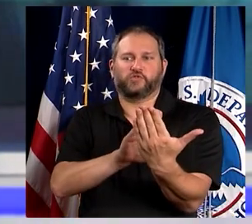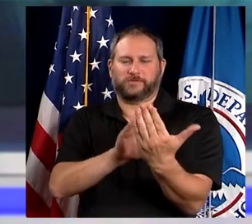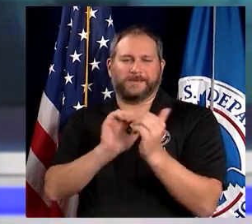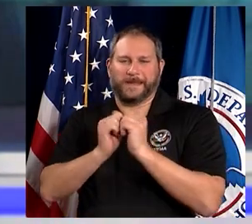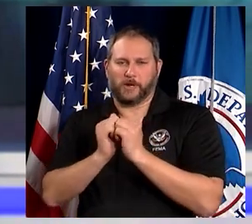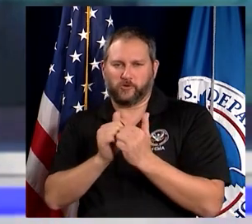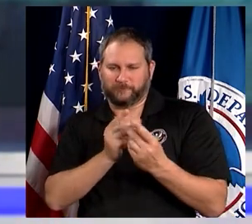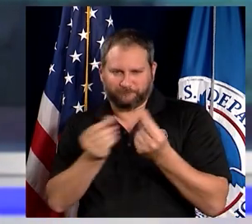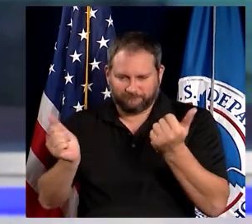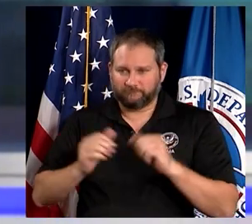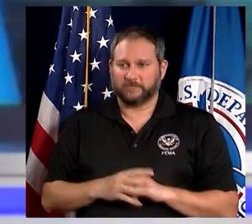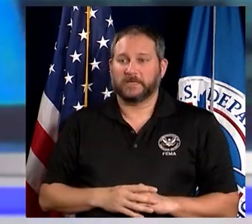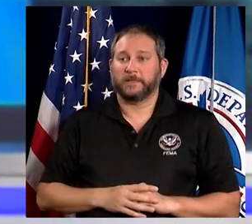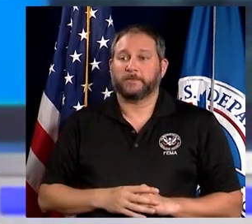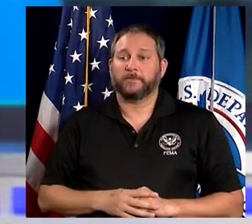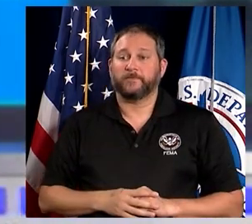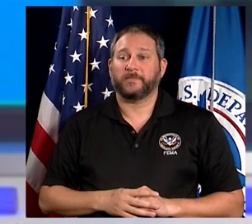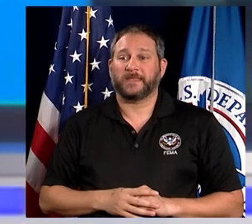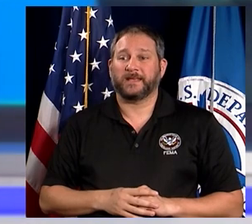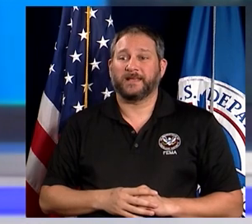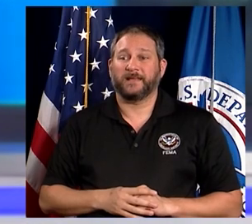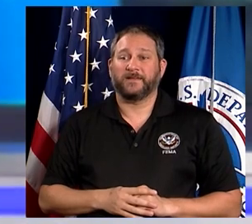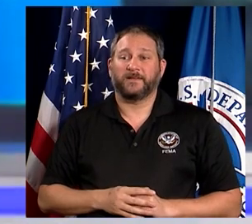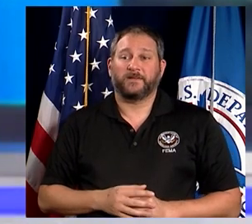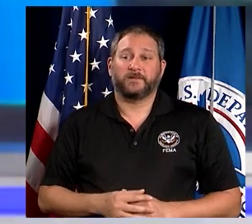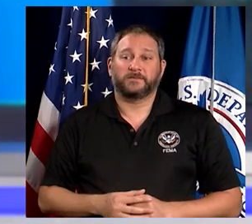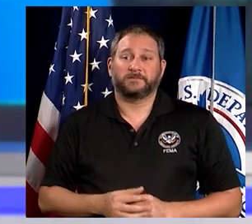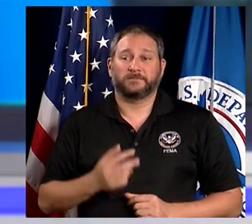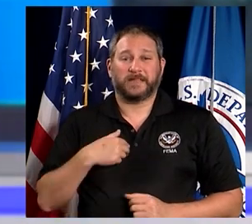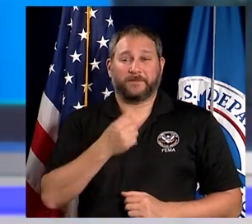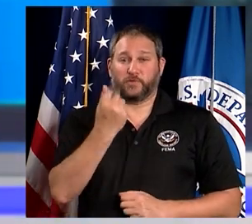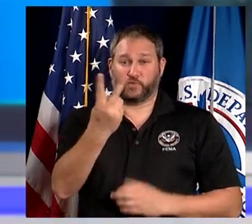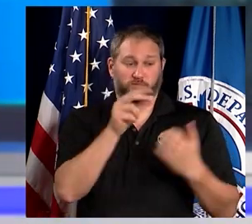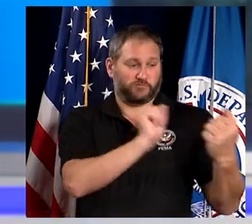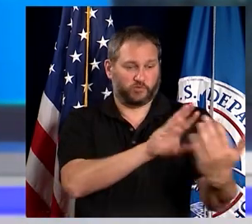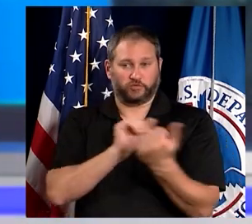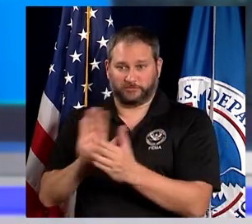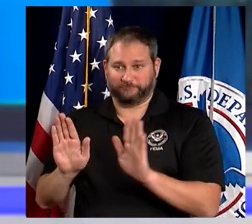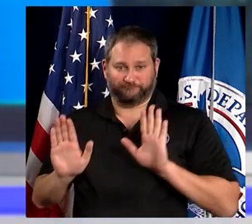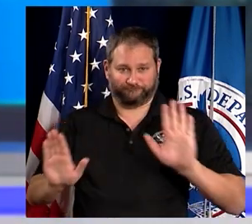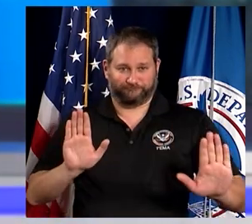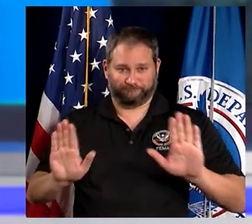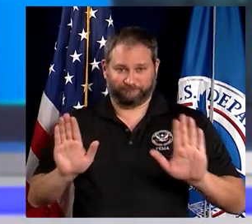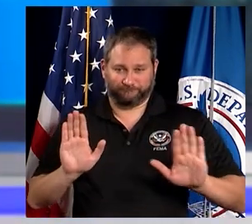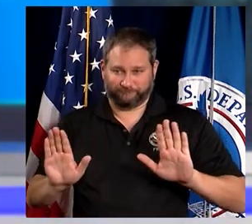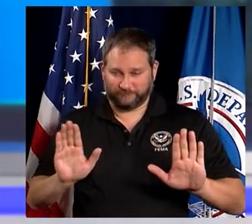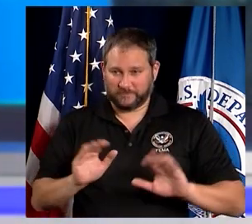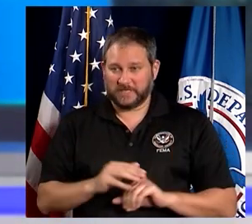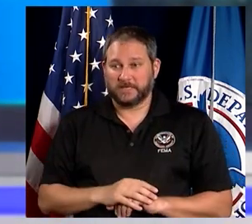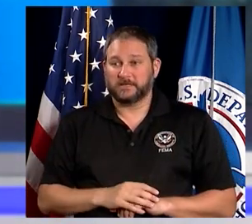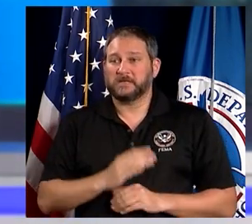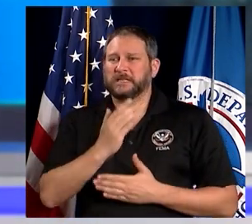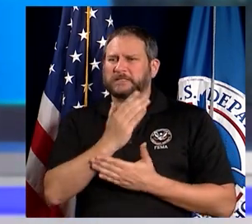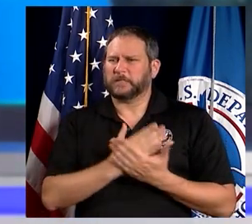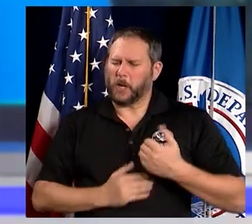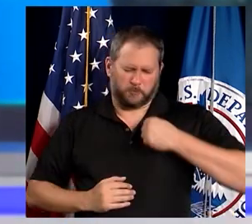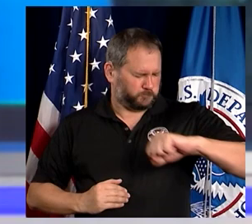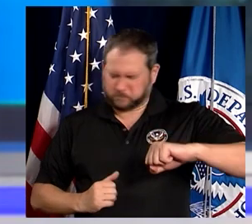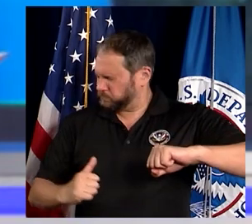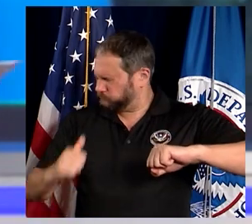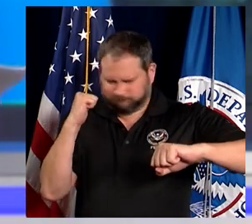Additional measures fall into sort of two camps. Some attempt to pump the brakes on change. They